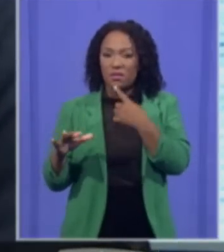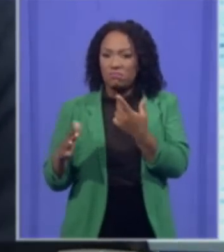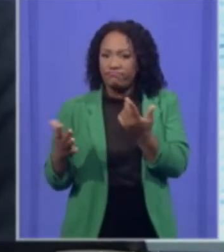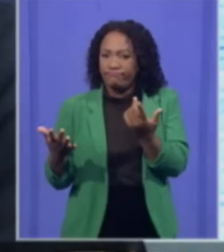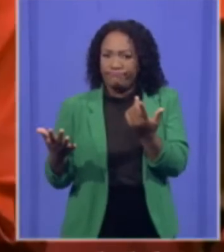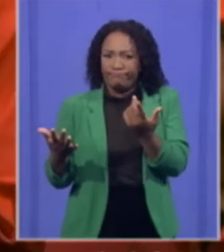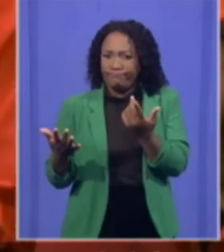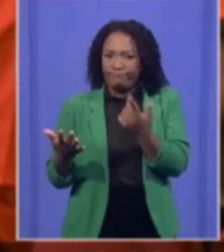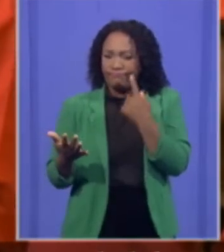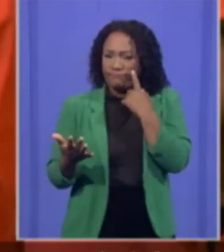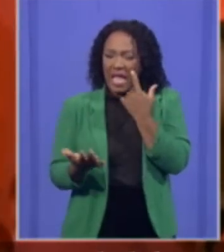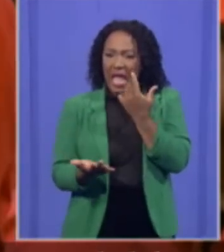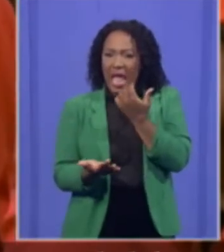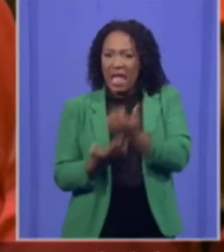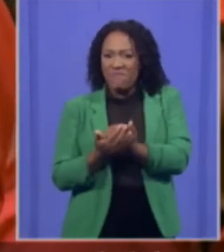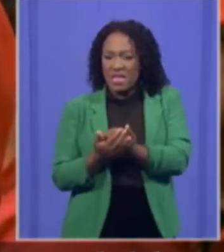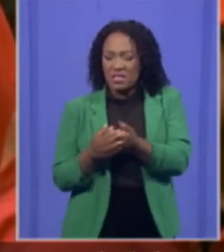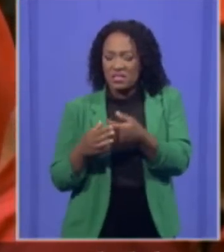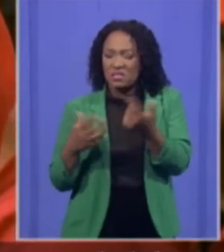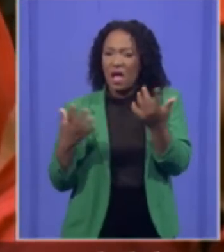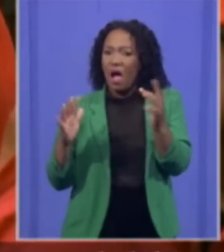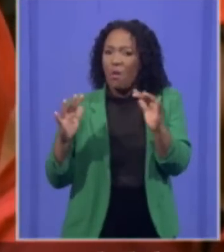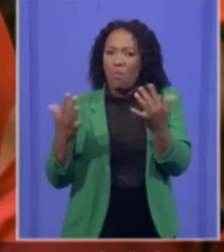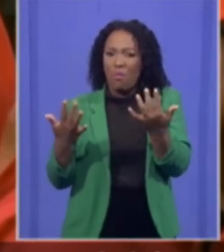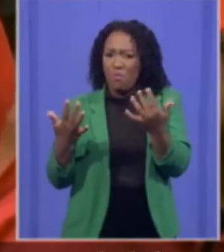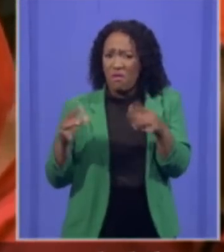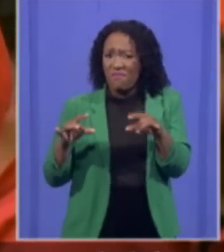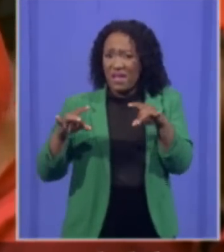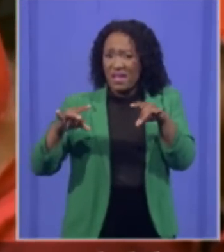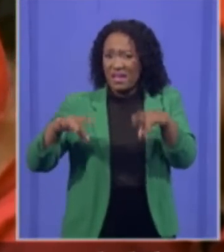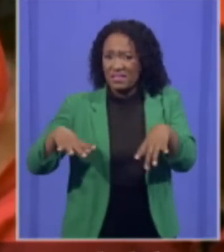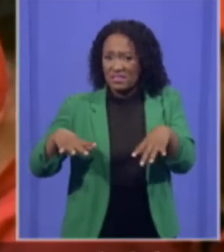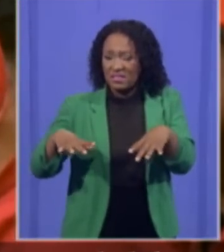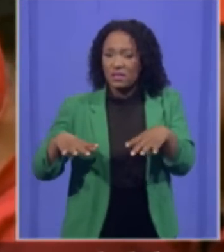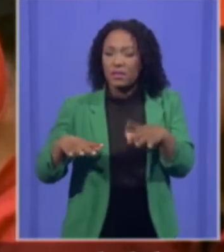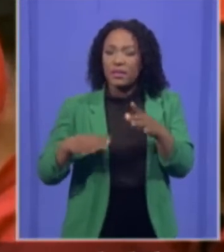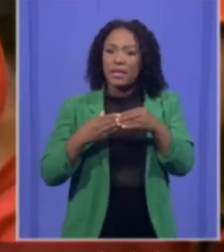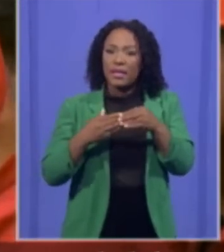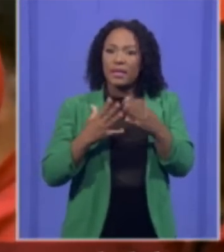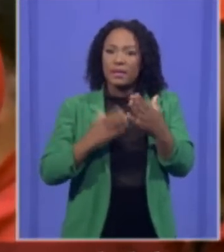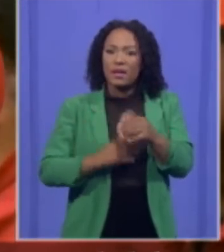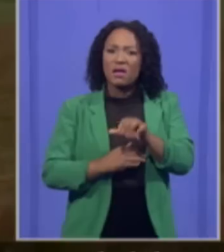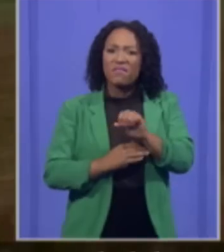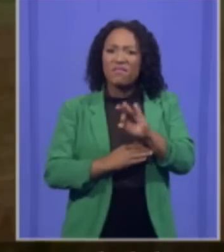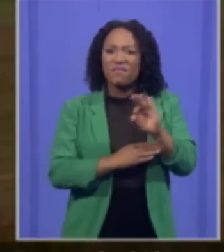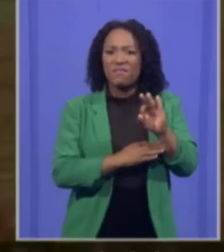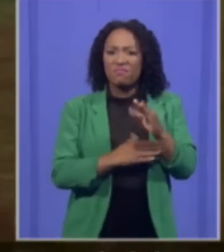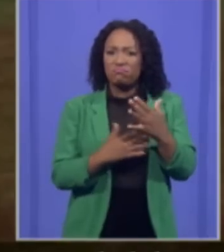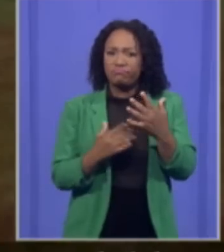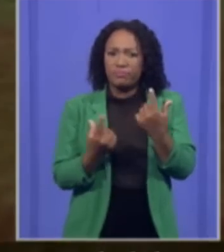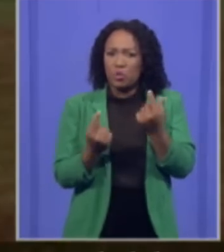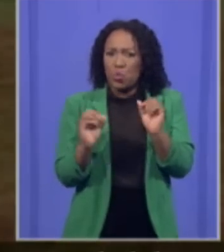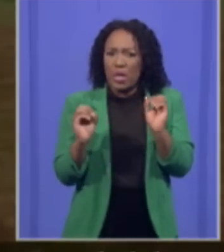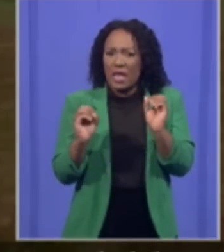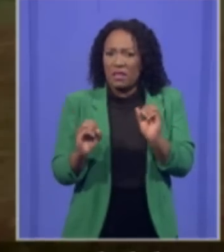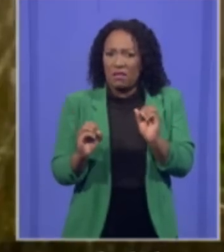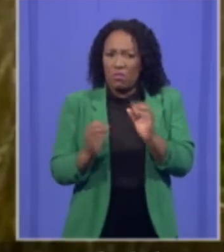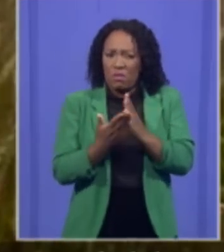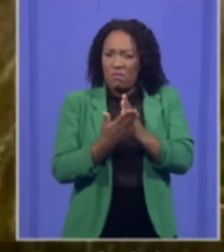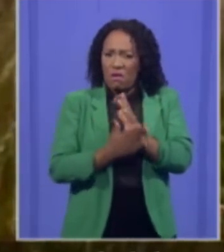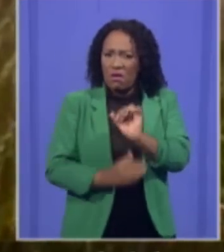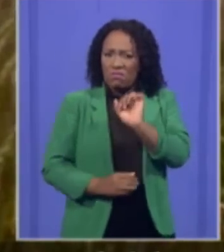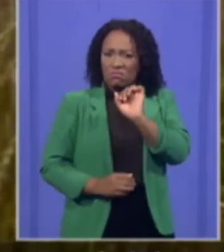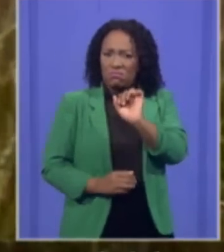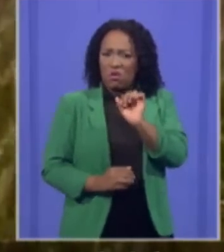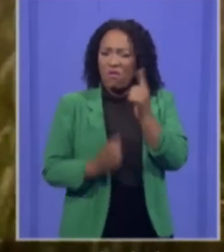gore koša e hlola polelo ya lehloyo gomme moetapele wa EFF o be a sa dire selo go feta go diriša tokelo ya gagwe